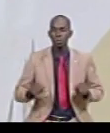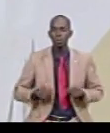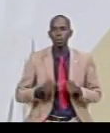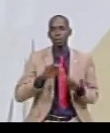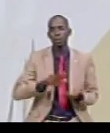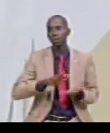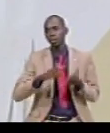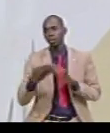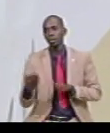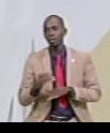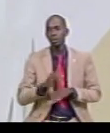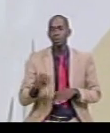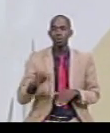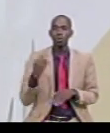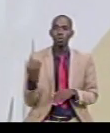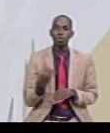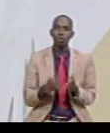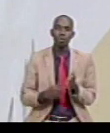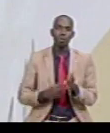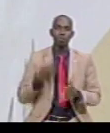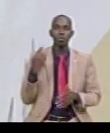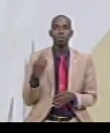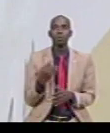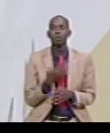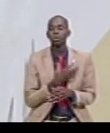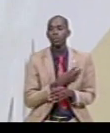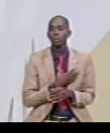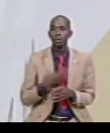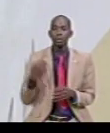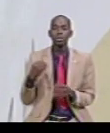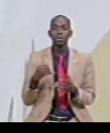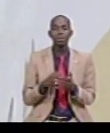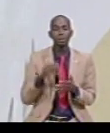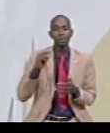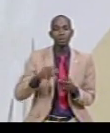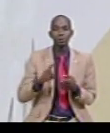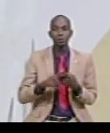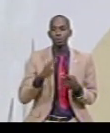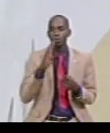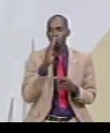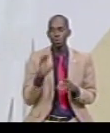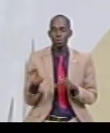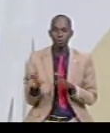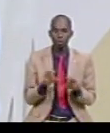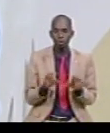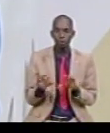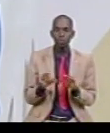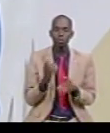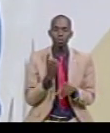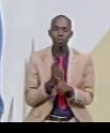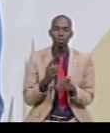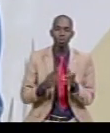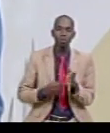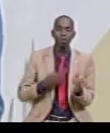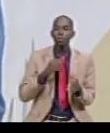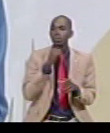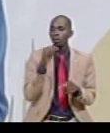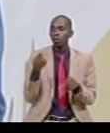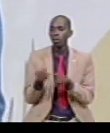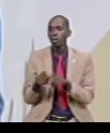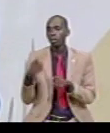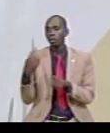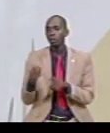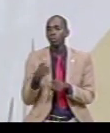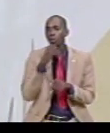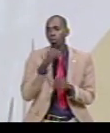dying only once. Atonement has to be done and has to be done on a regular basis, once and again. First, the priest, then the altar,